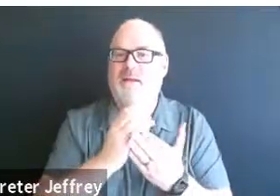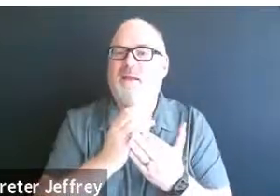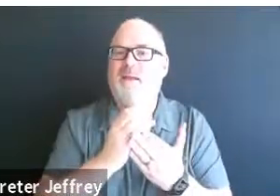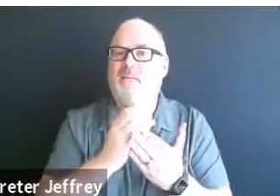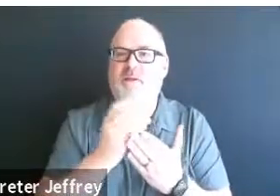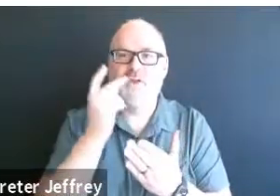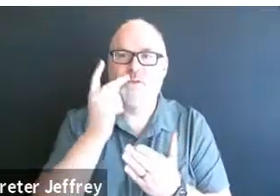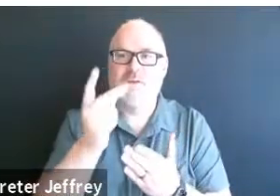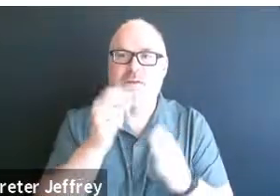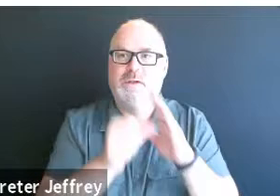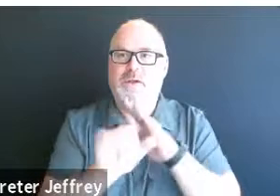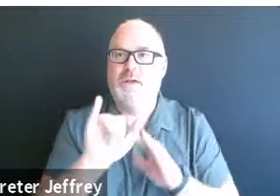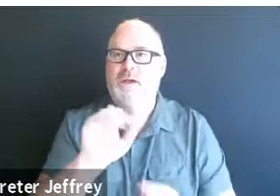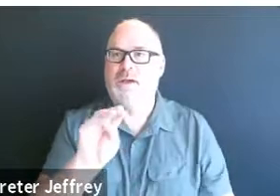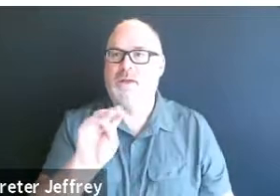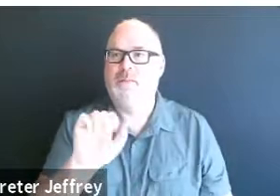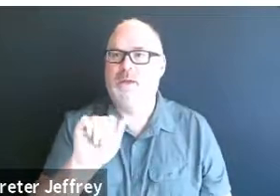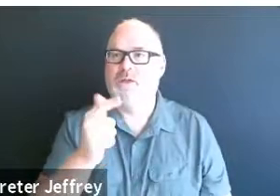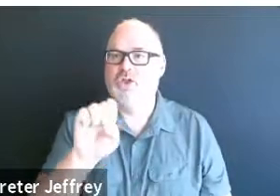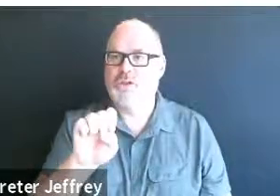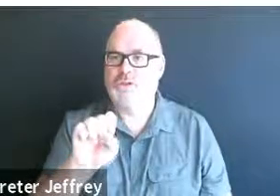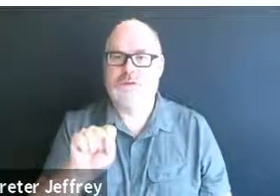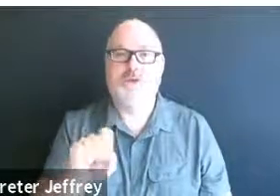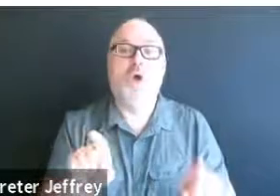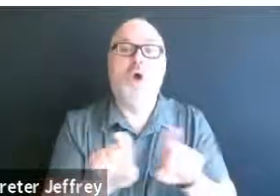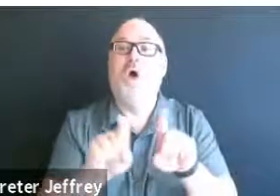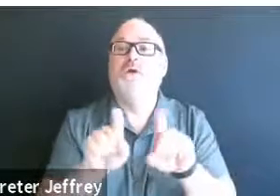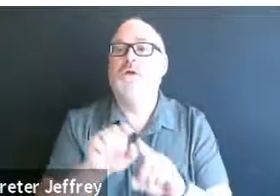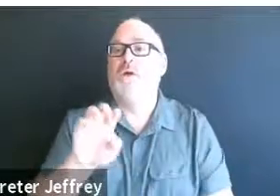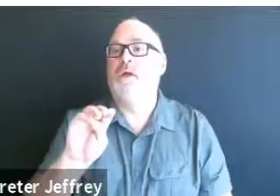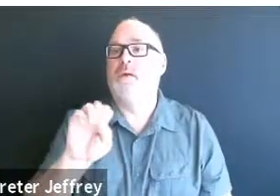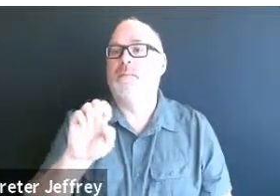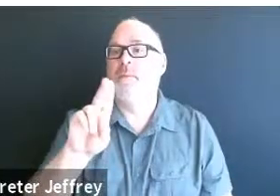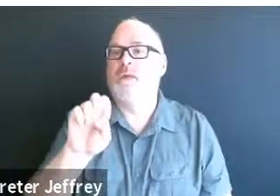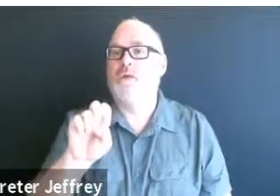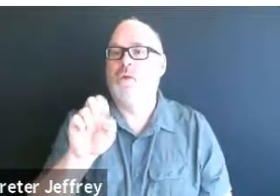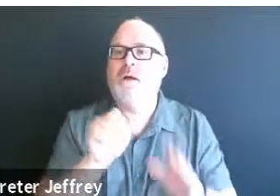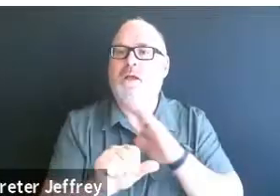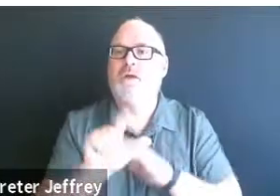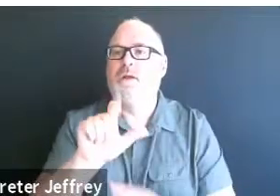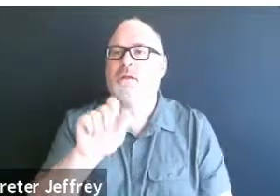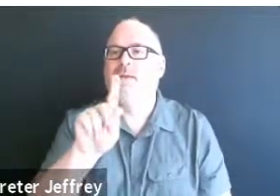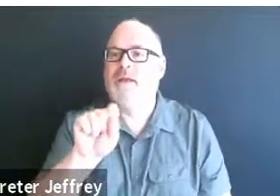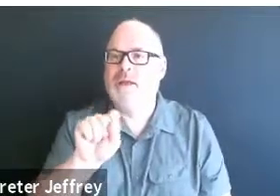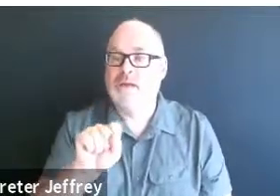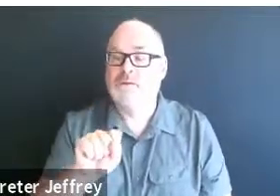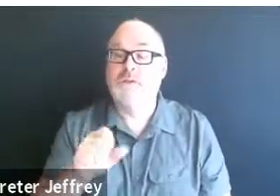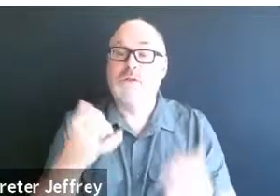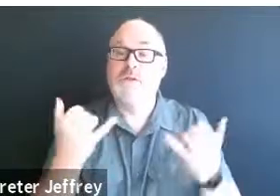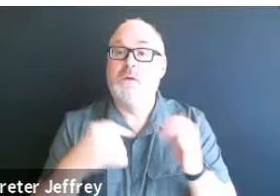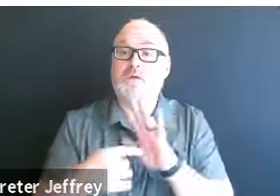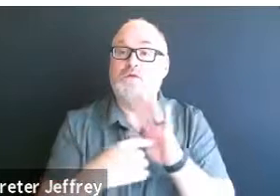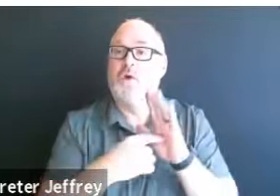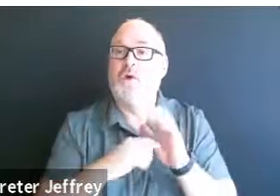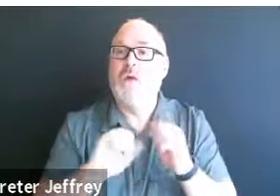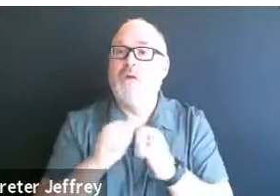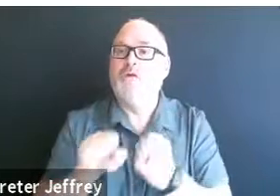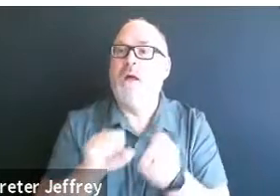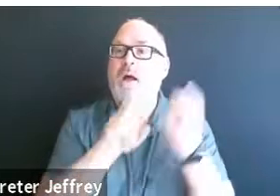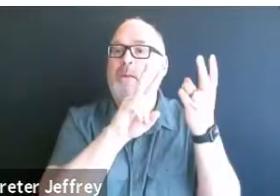bar and right here in the menu bar. So the purpose of this demonstration, I'm going to show you all how to upload an